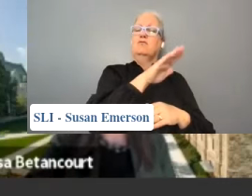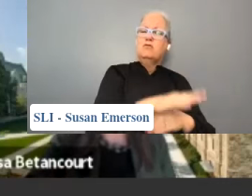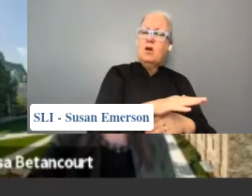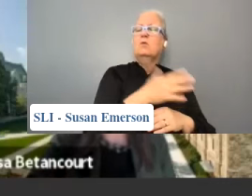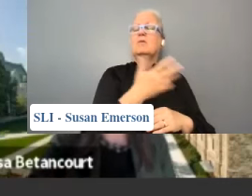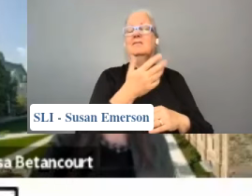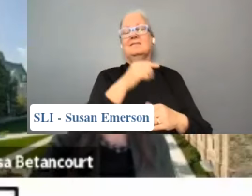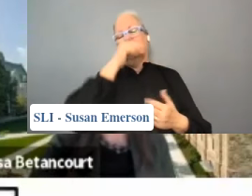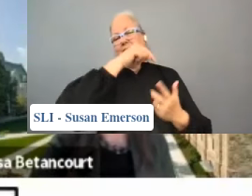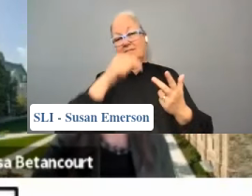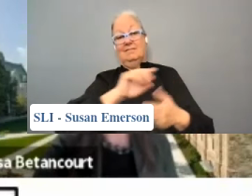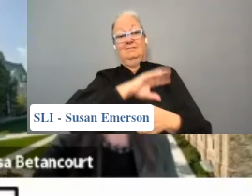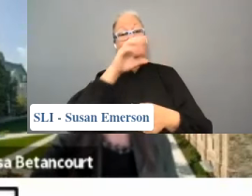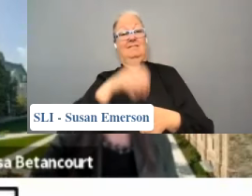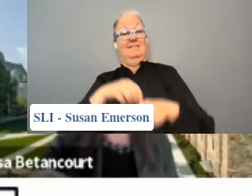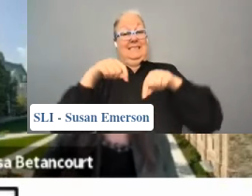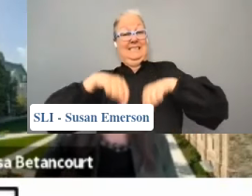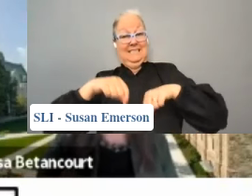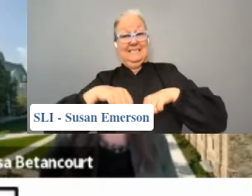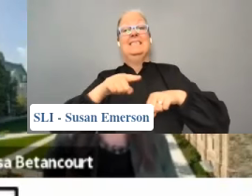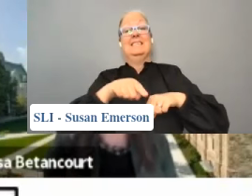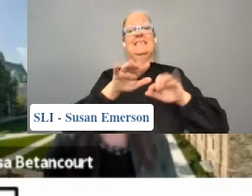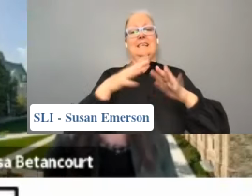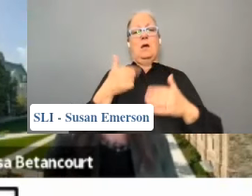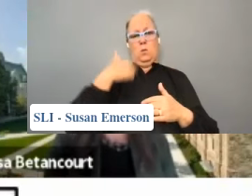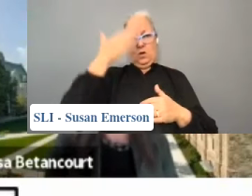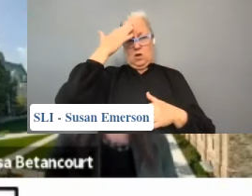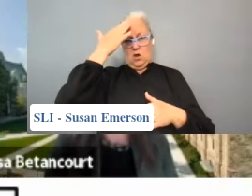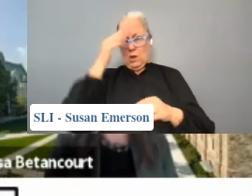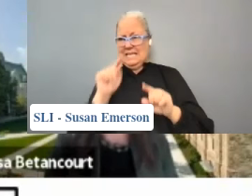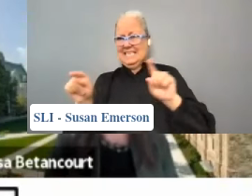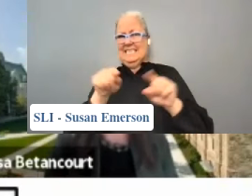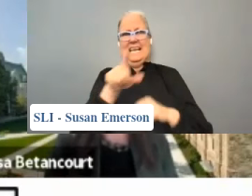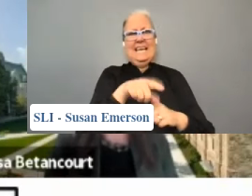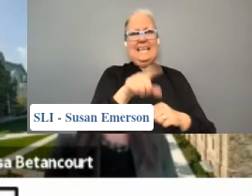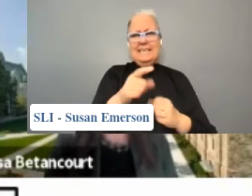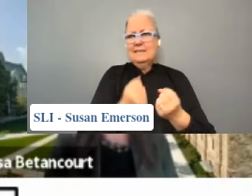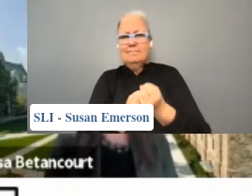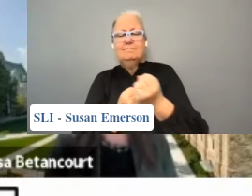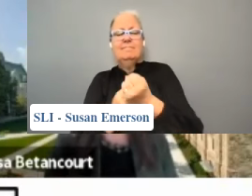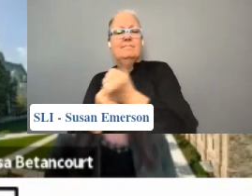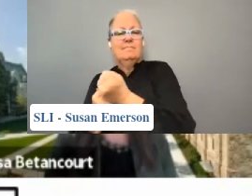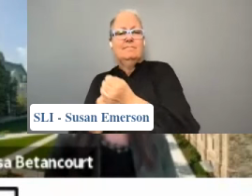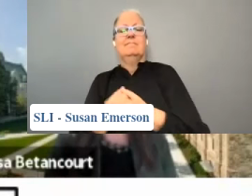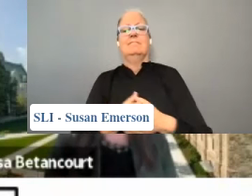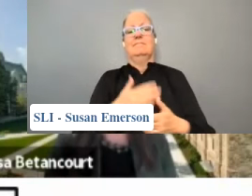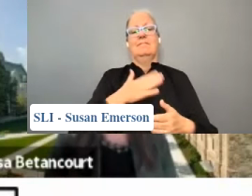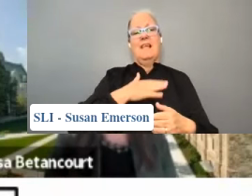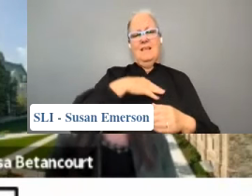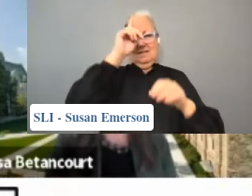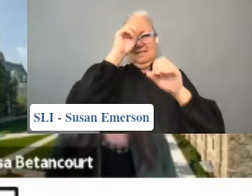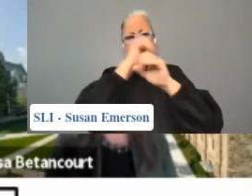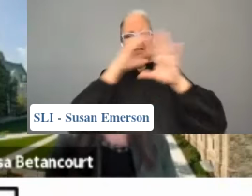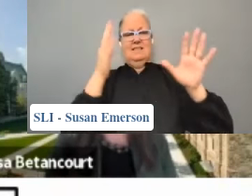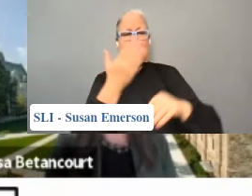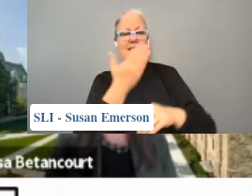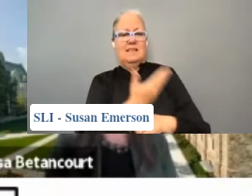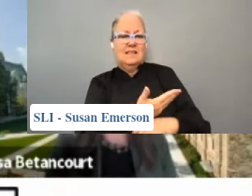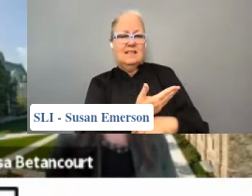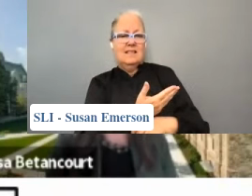social protection system. That's how we identify families most at need. So we're linked to the Vision Umurenge program, the VUP, which is